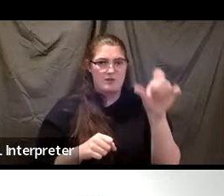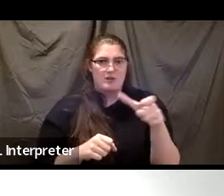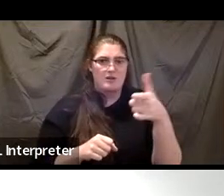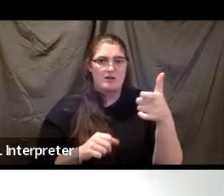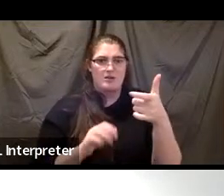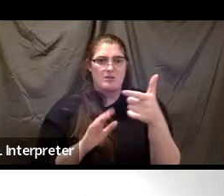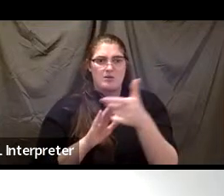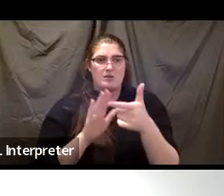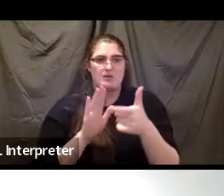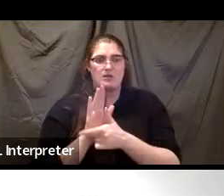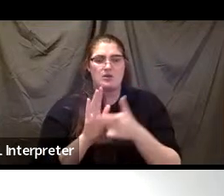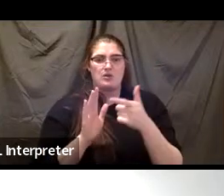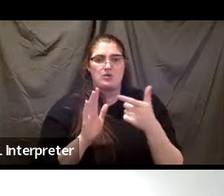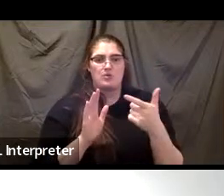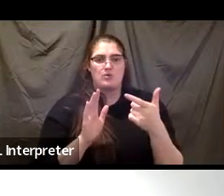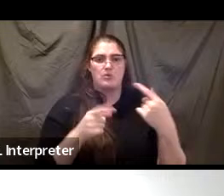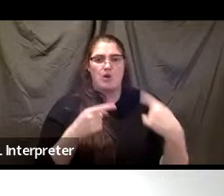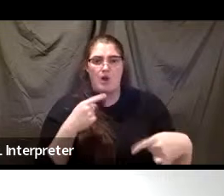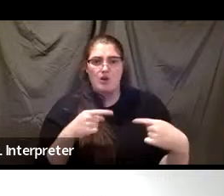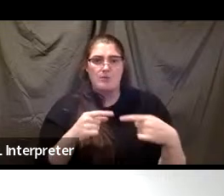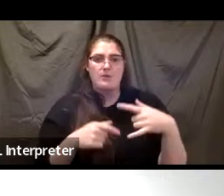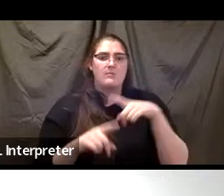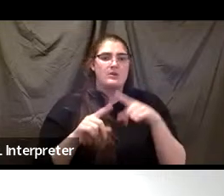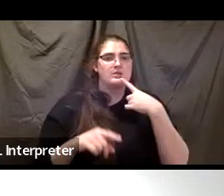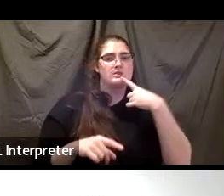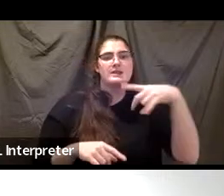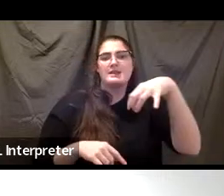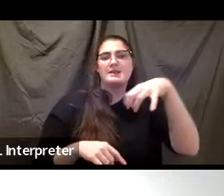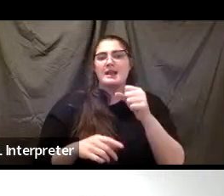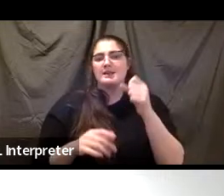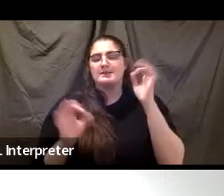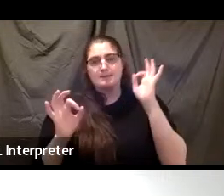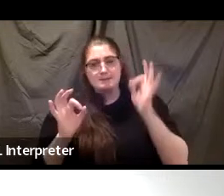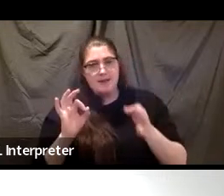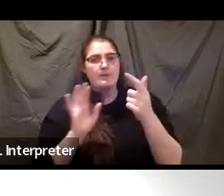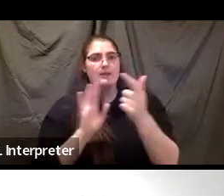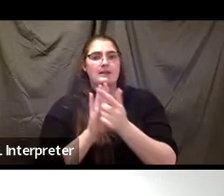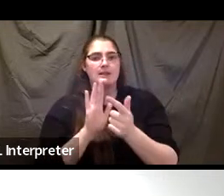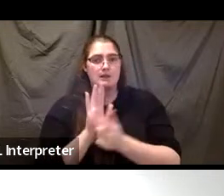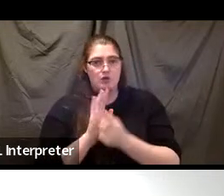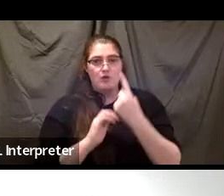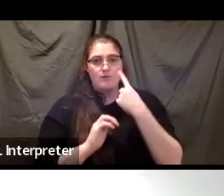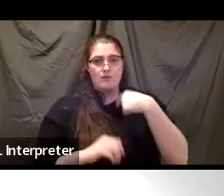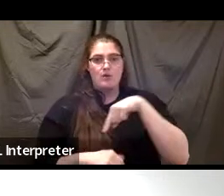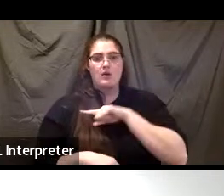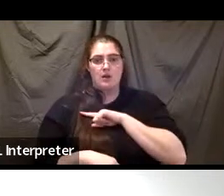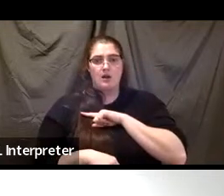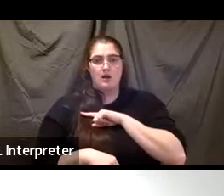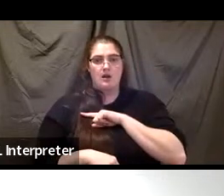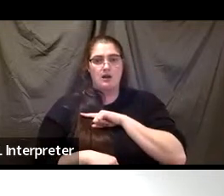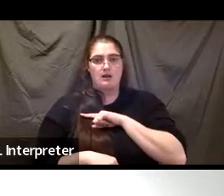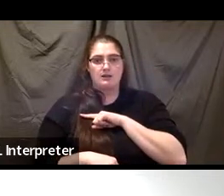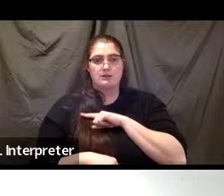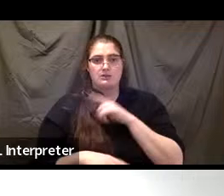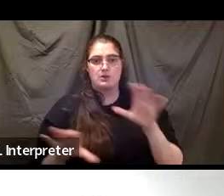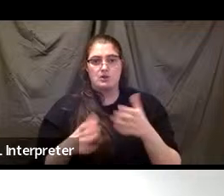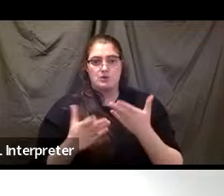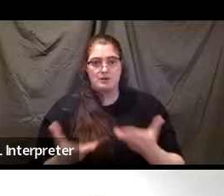legal argument was, but she said, yeah, it's definitely legal for us to do this. Council Victor, Denise Victor.